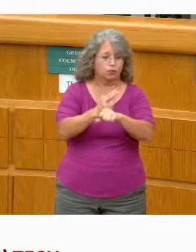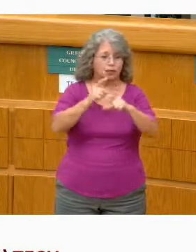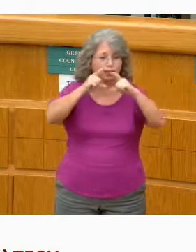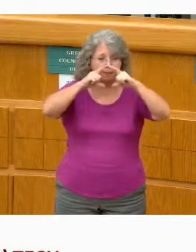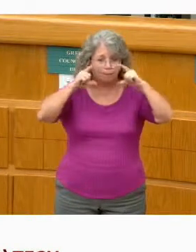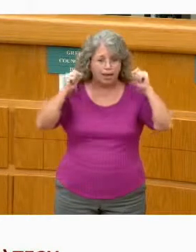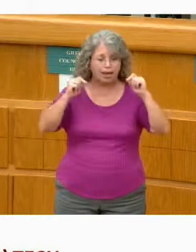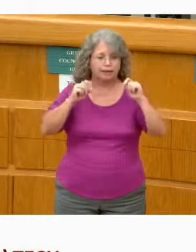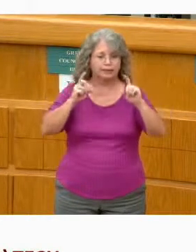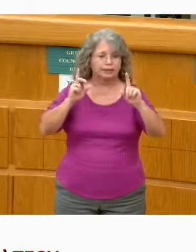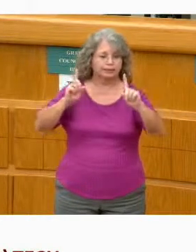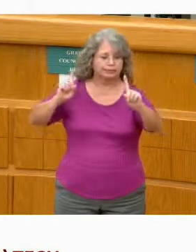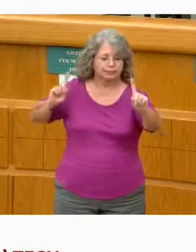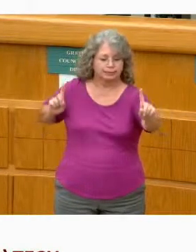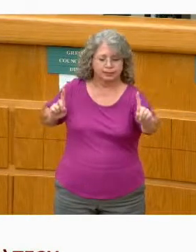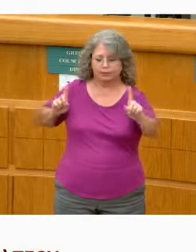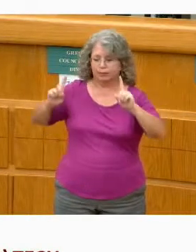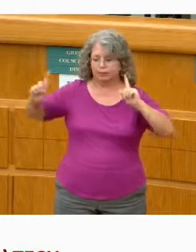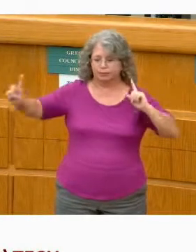proper hygiene.